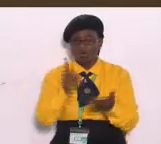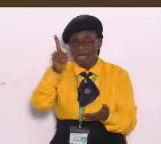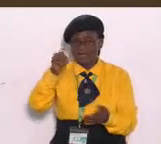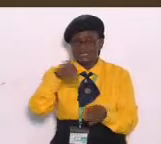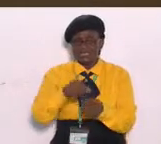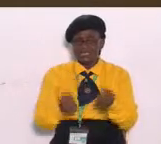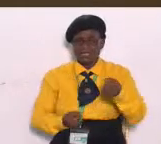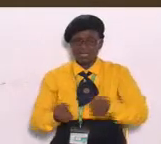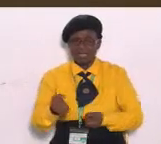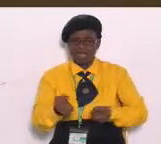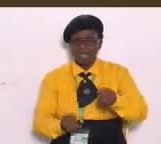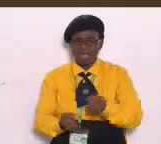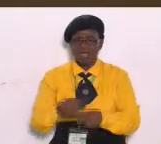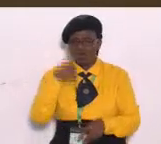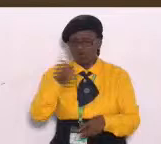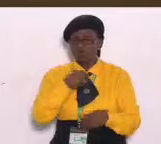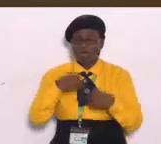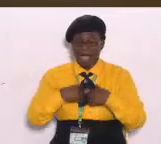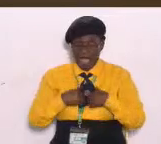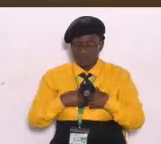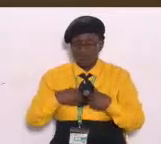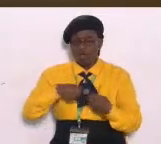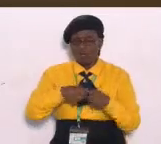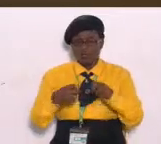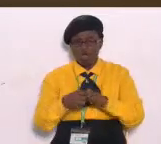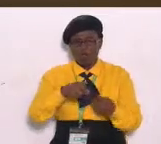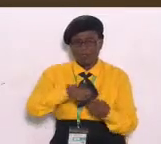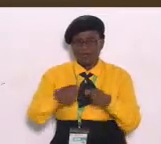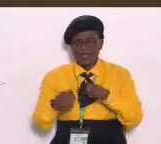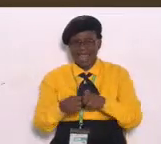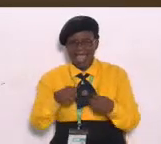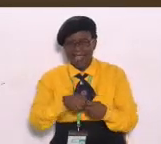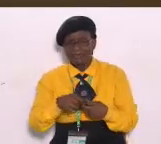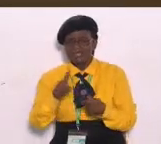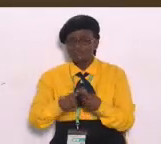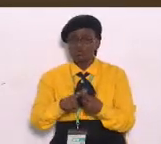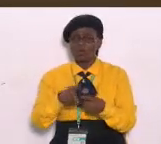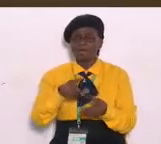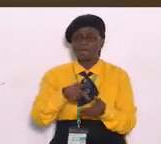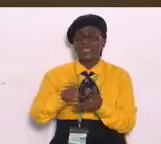who was having problems paying his house rent,